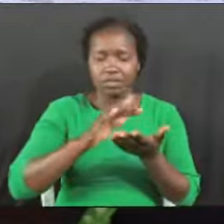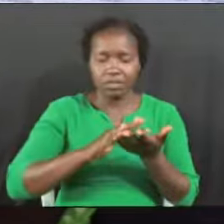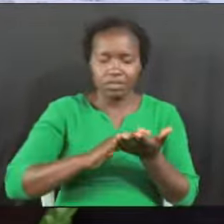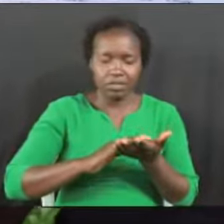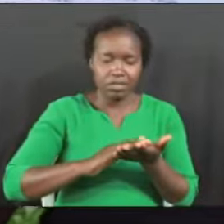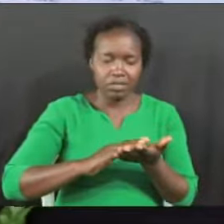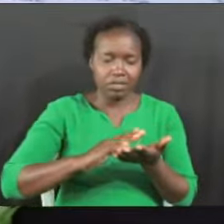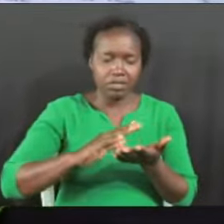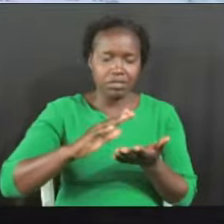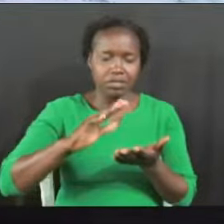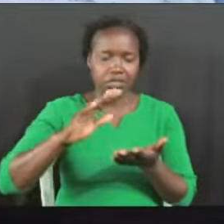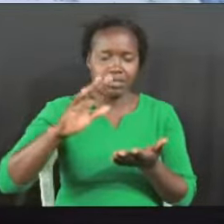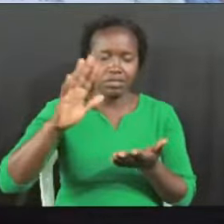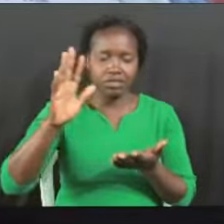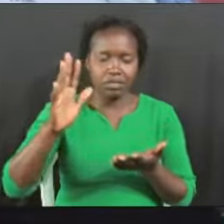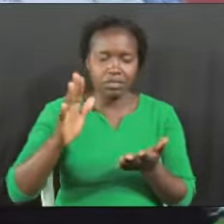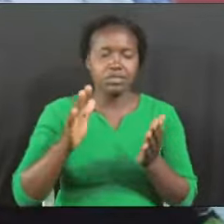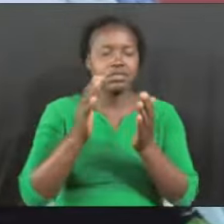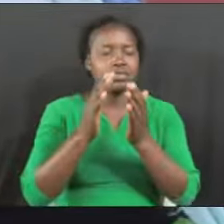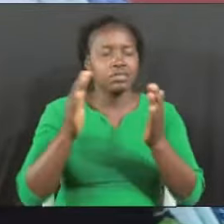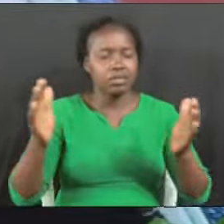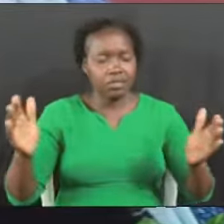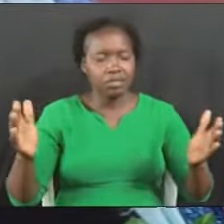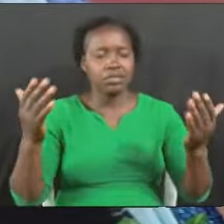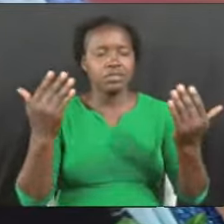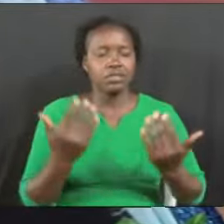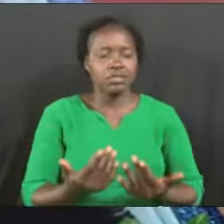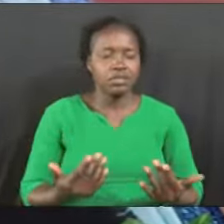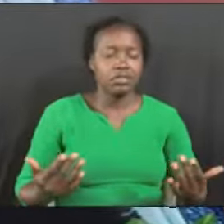the glory. Great things He has done.